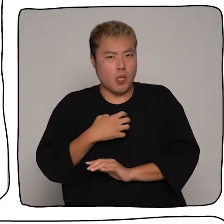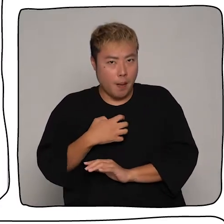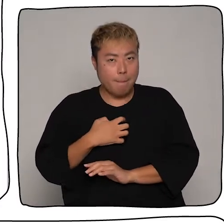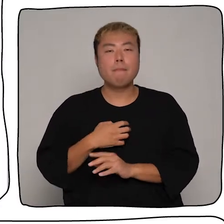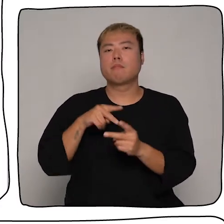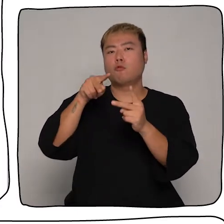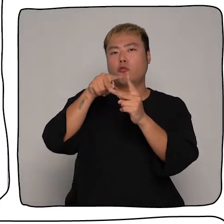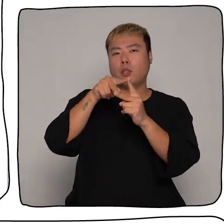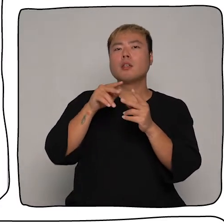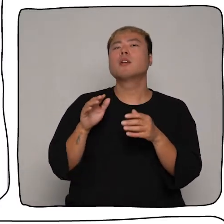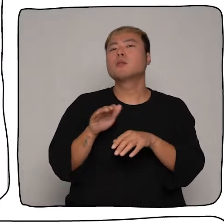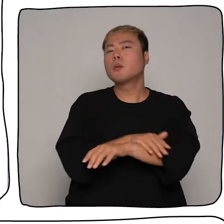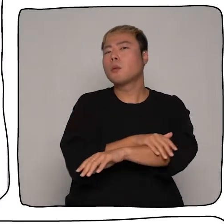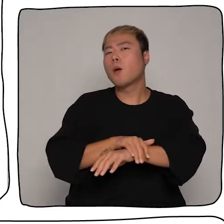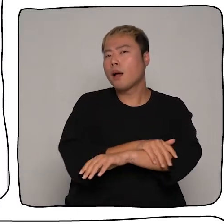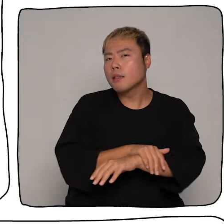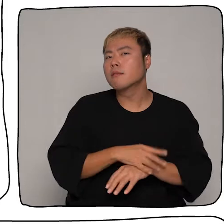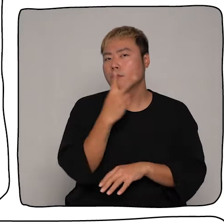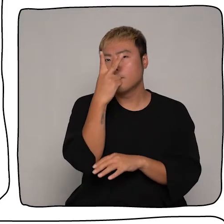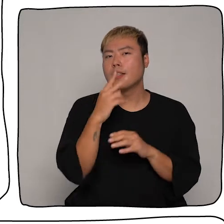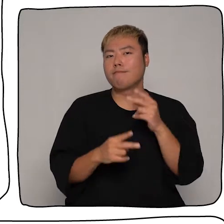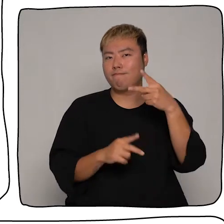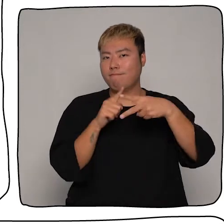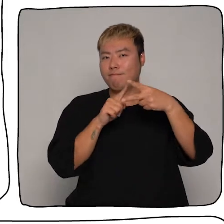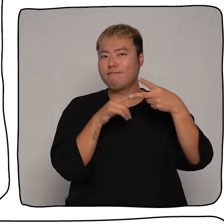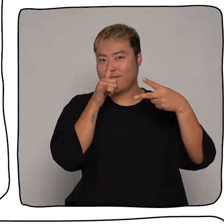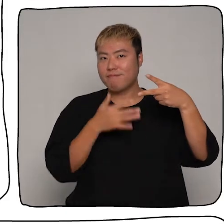very dangerous aspect.